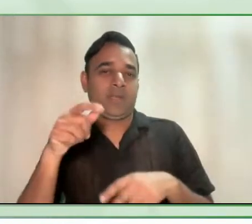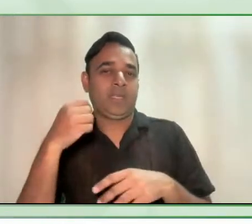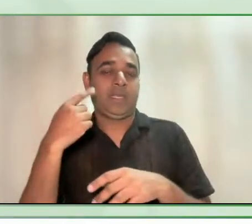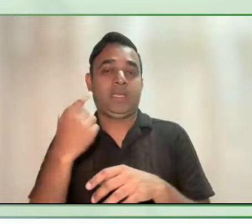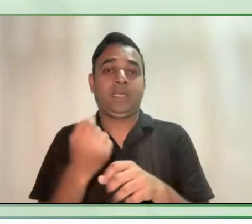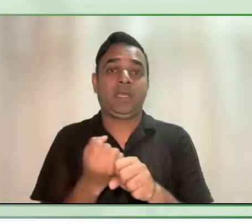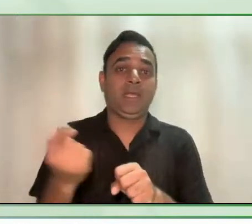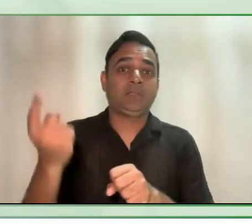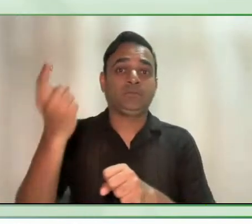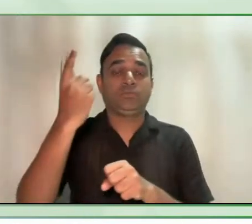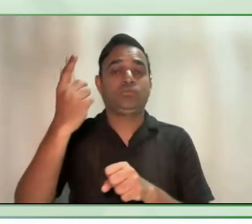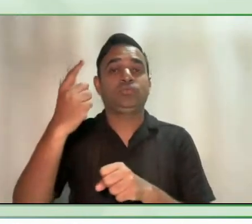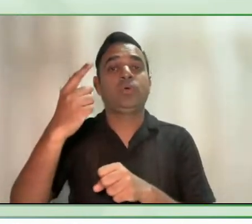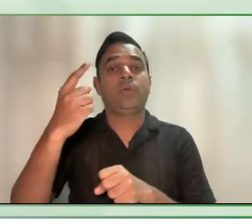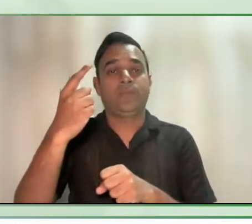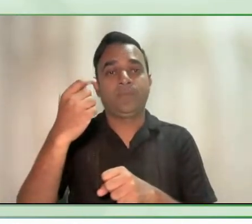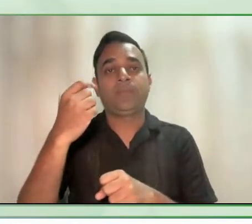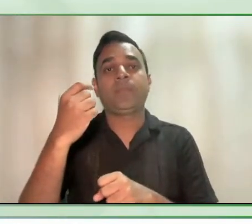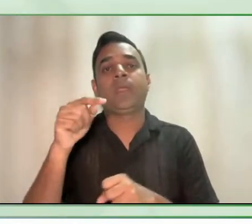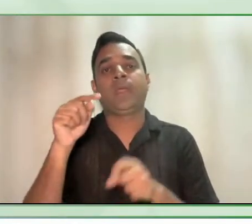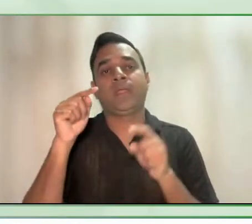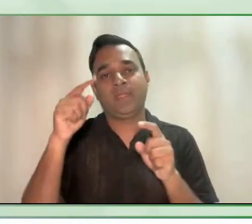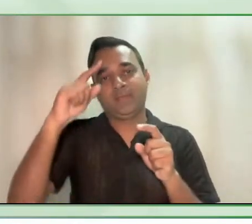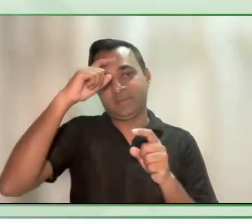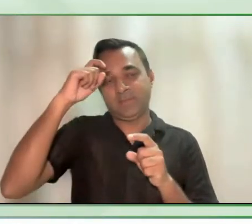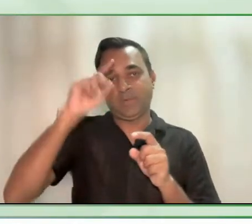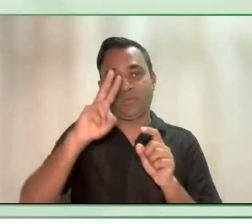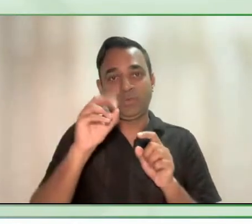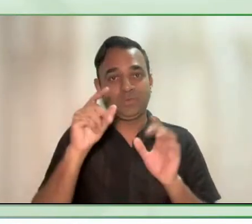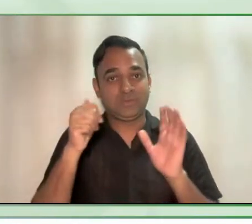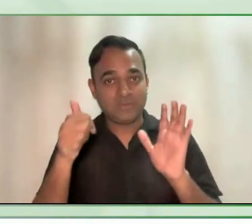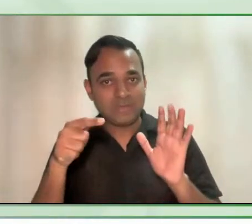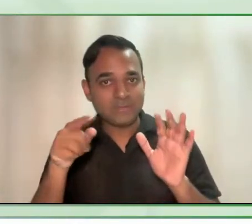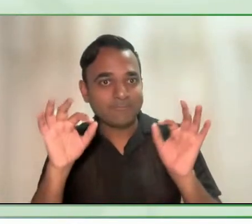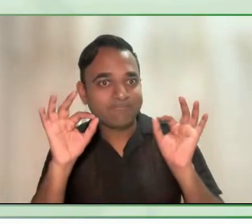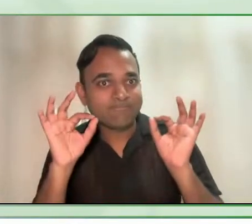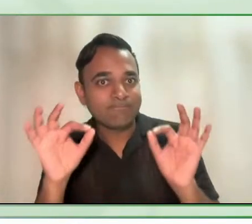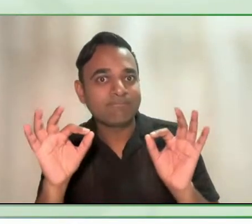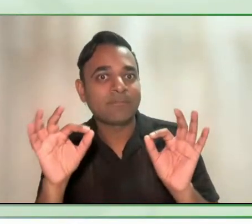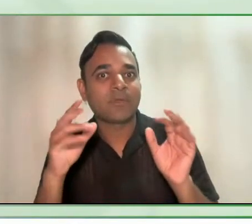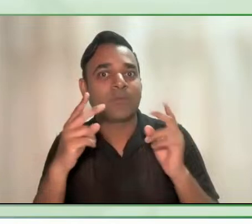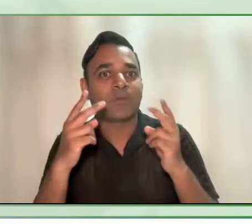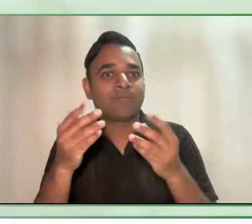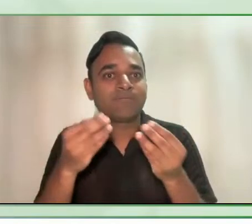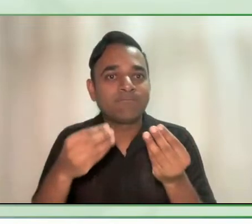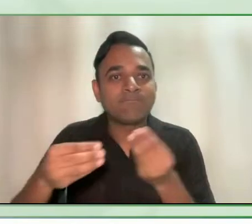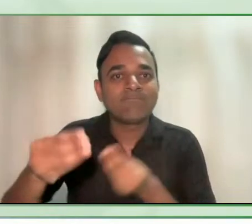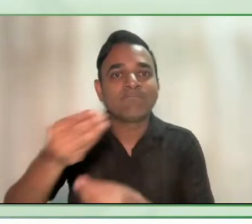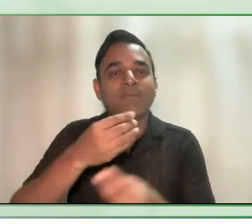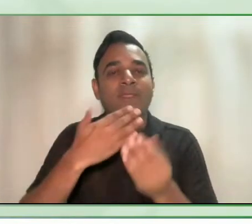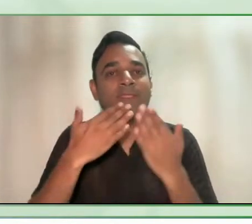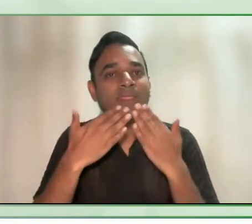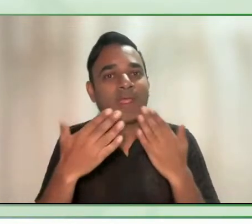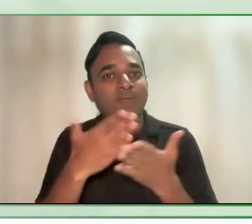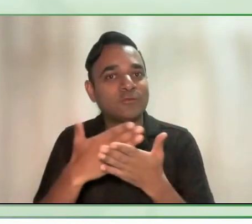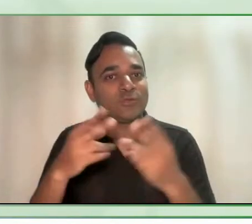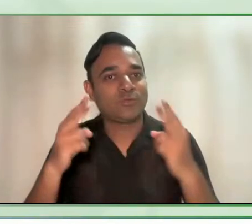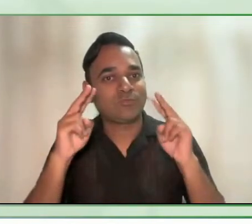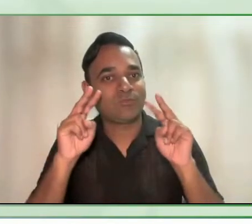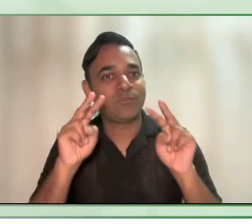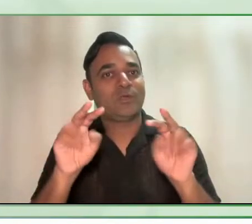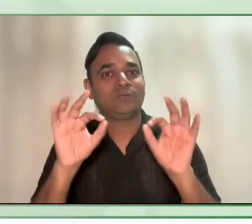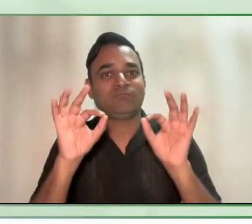certainly connect in the near future. Thank you for spending the time with us all here. Thank you, and good luck to